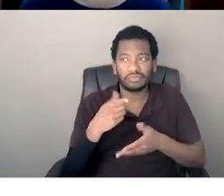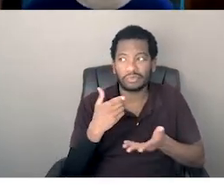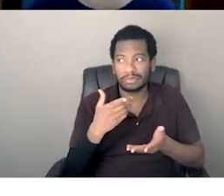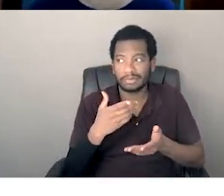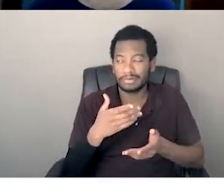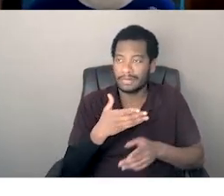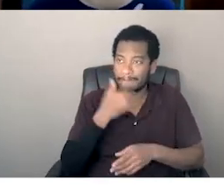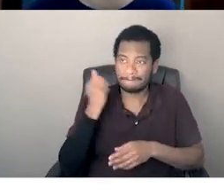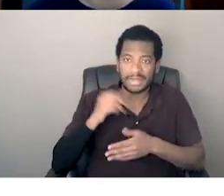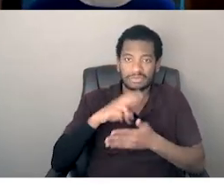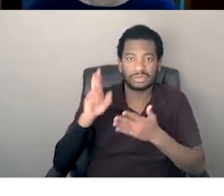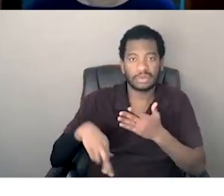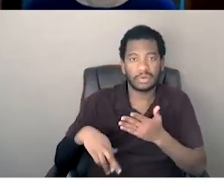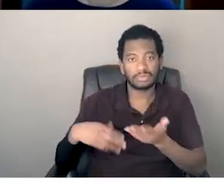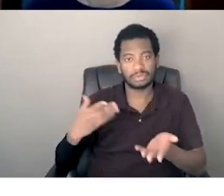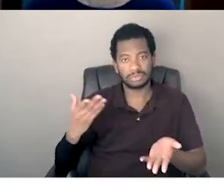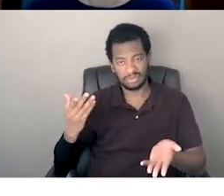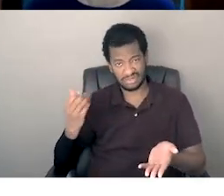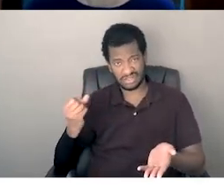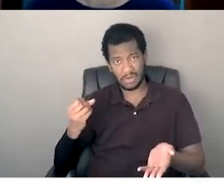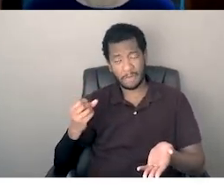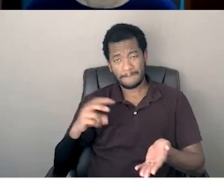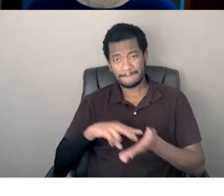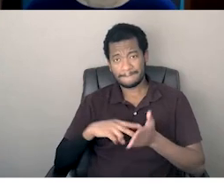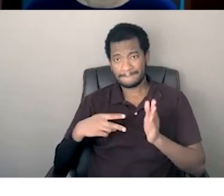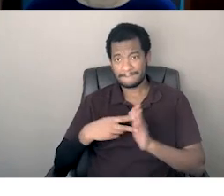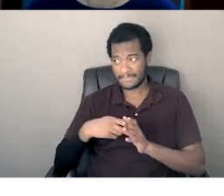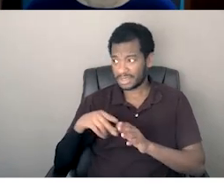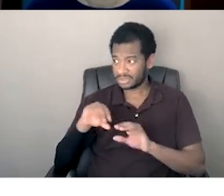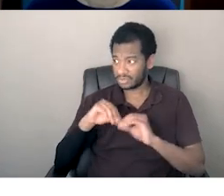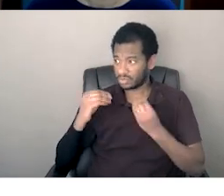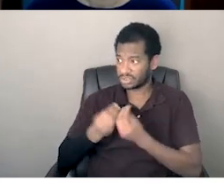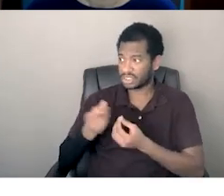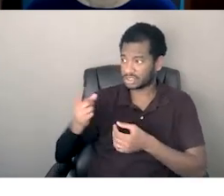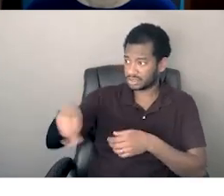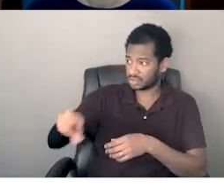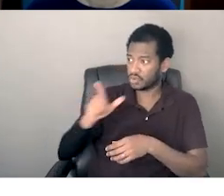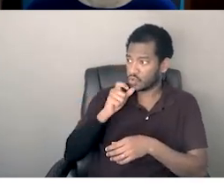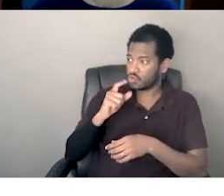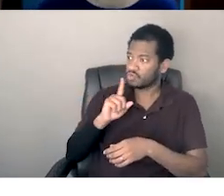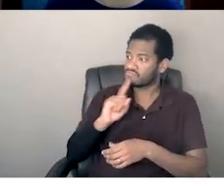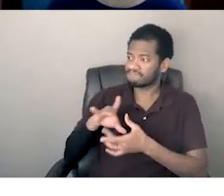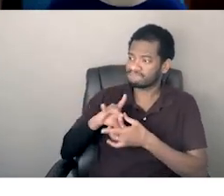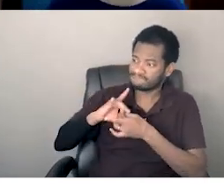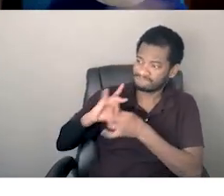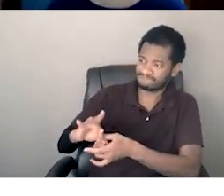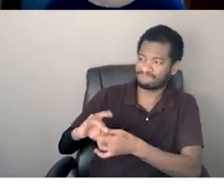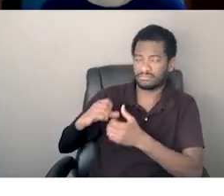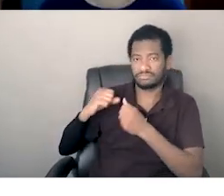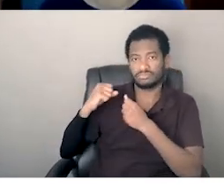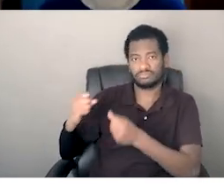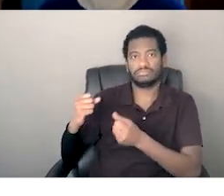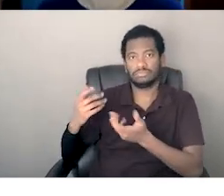what circumstances. And so that gives well-networked organizations an unfair advantage. And great plain